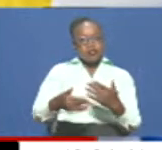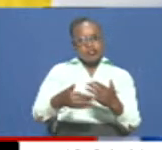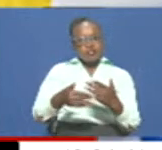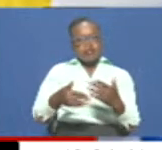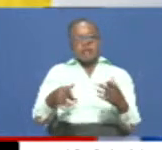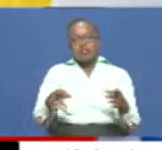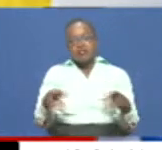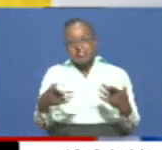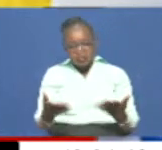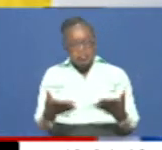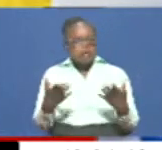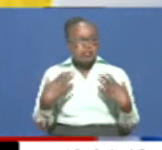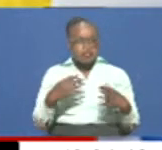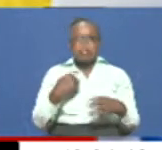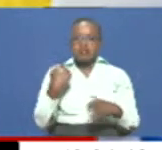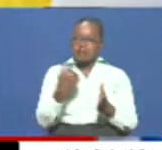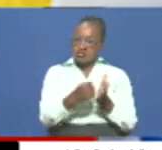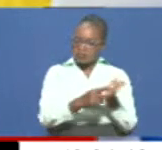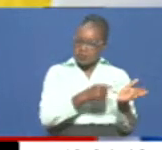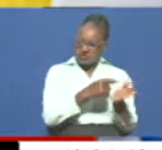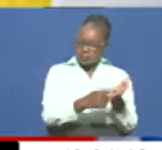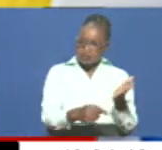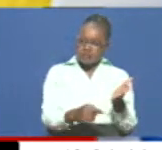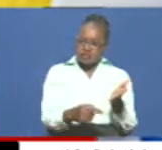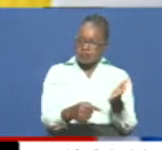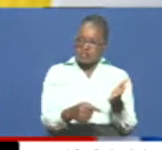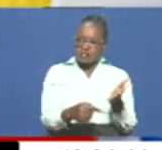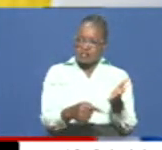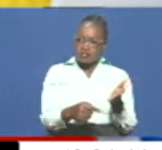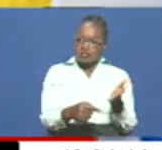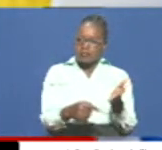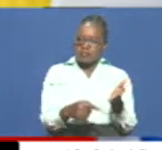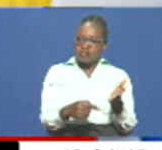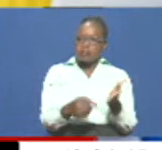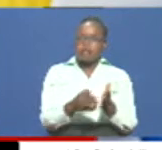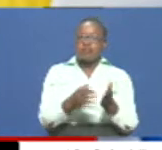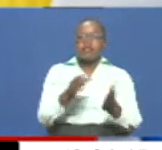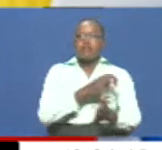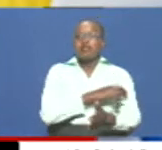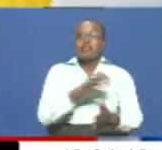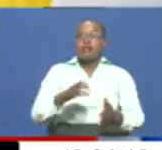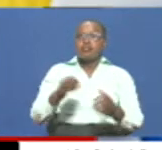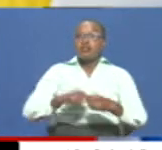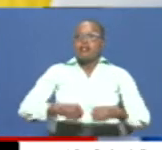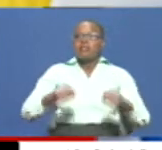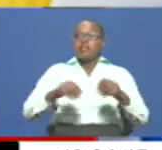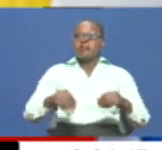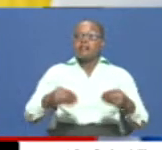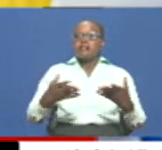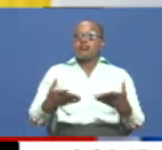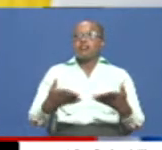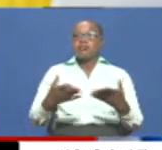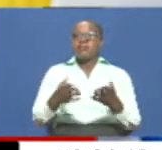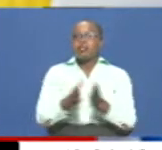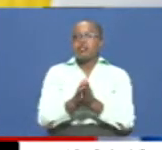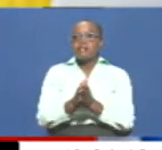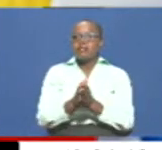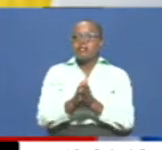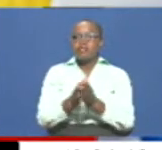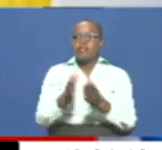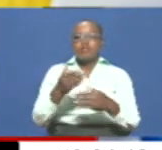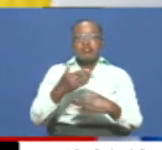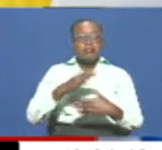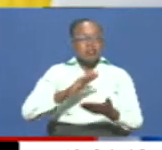accused. When you go forward, they still have some powers and capacity able to make that girl pregnant after going through all